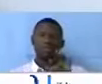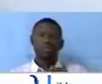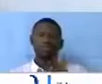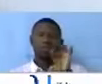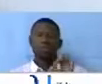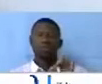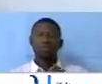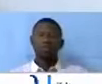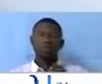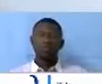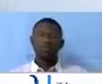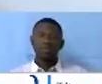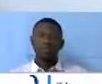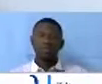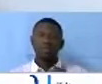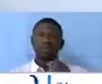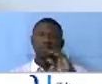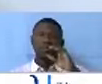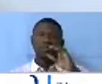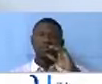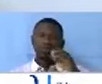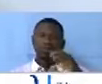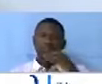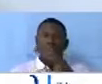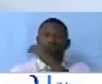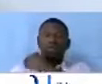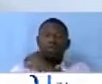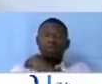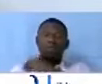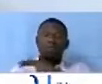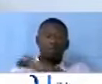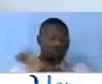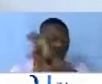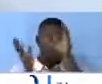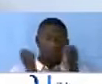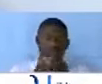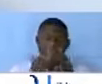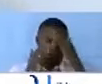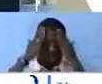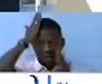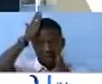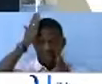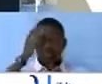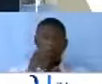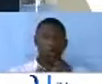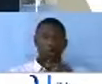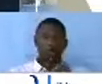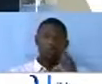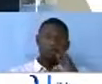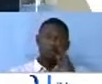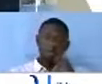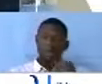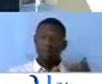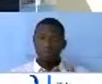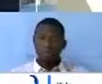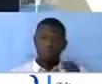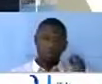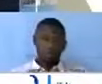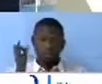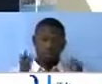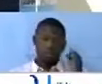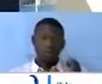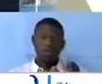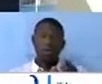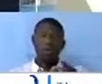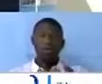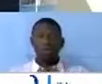Chairman, of the commander in chief. Loolu dess na ci ki nga xamne mo di commander in chief. Whether to try the people, the culprits